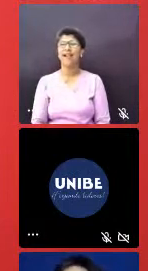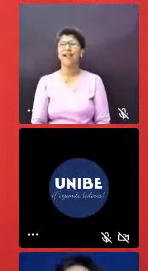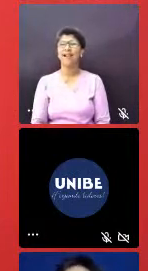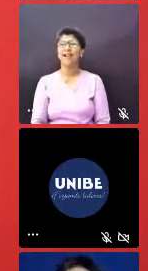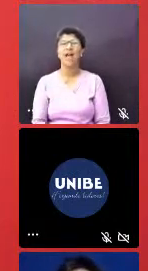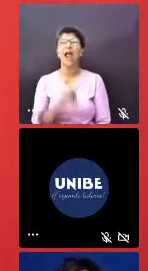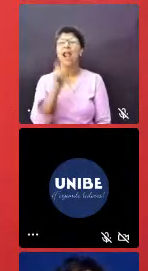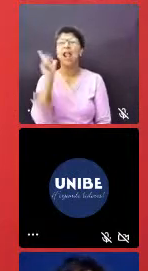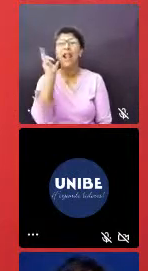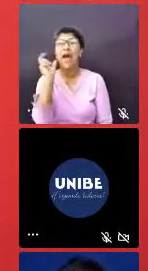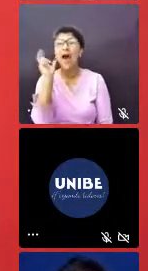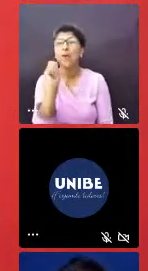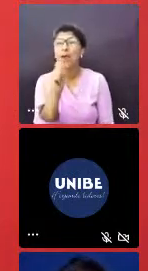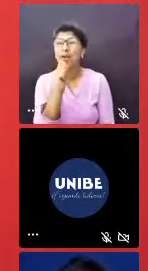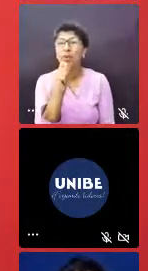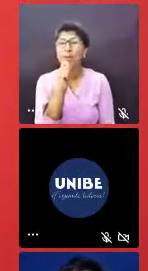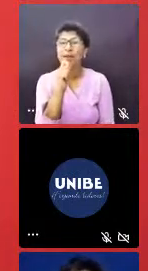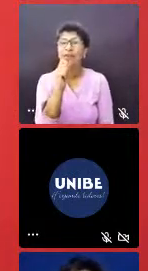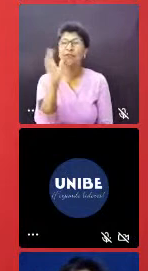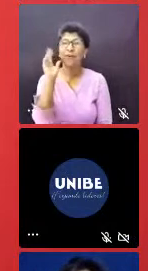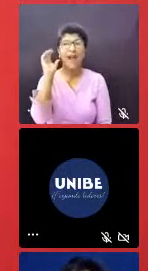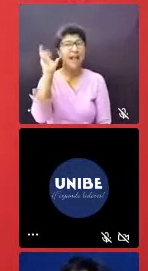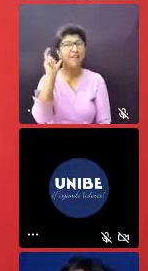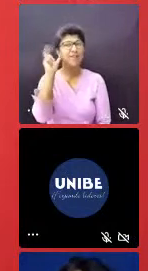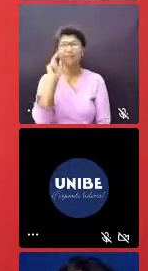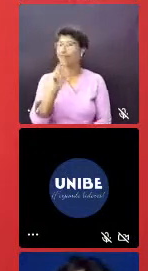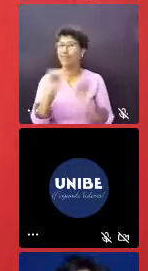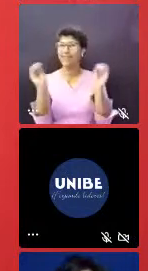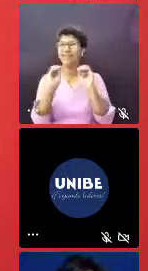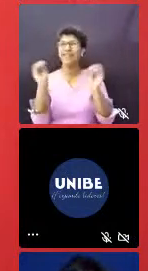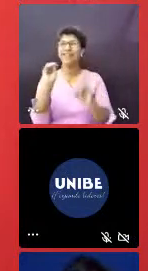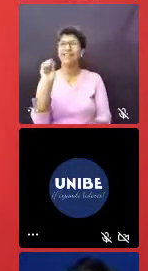You can't hear any questions, unfortunately.